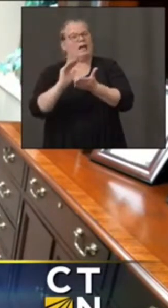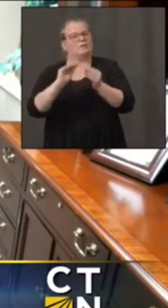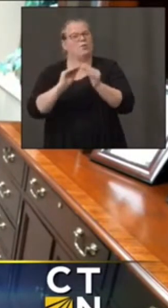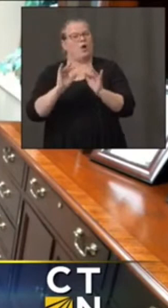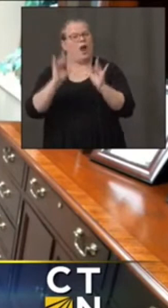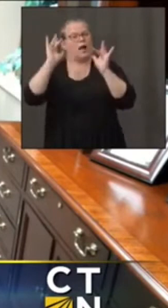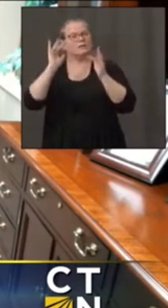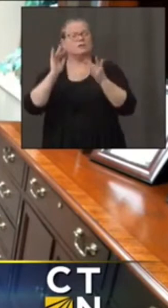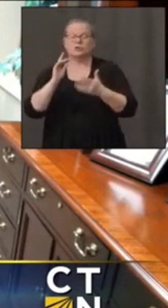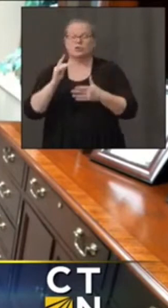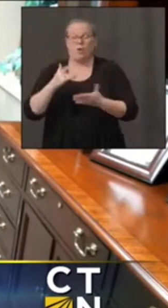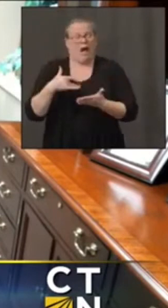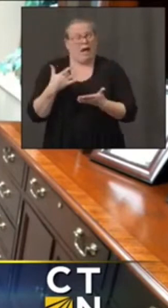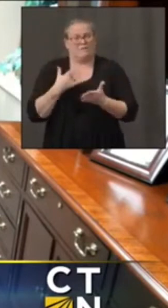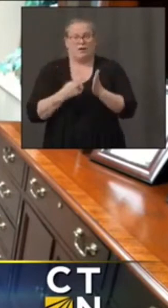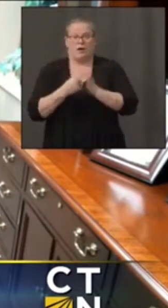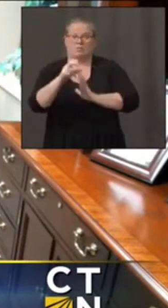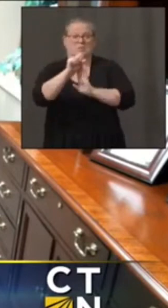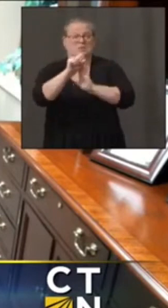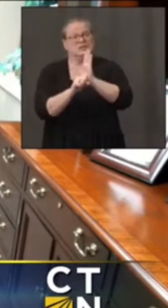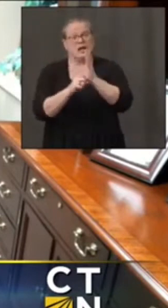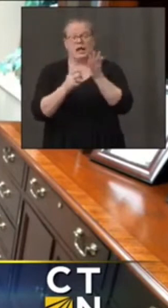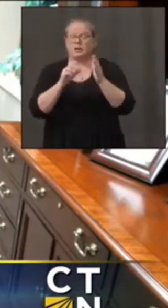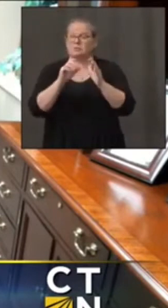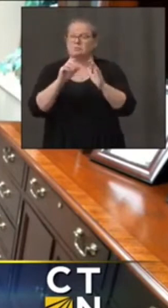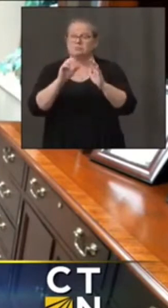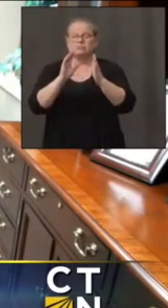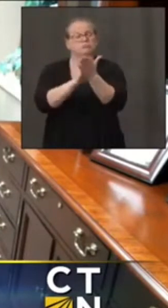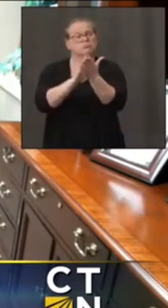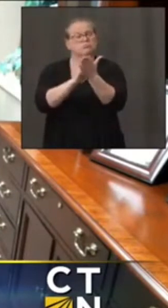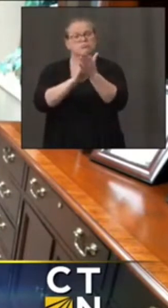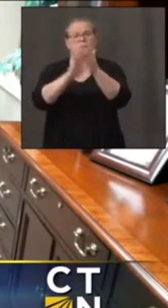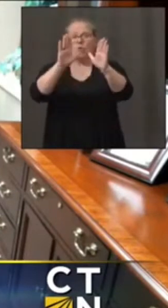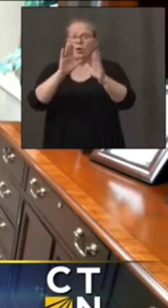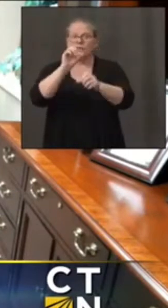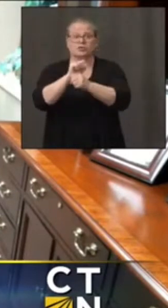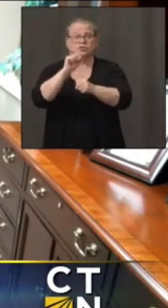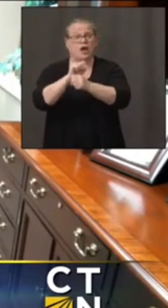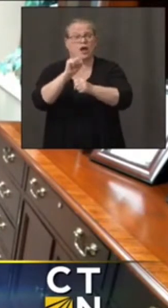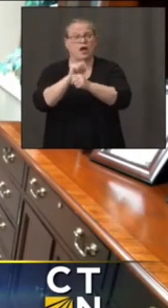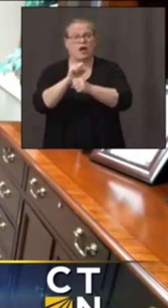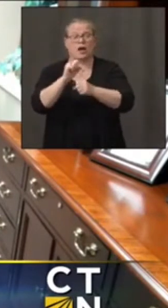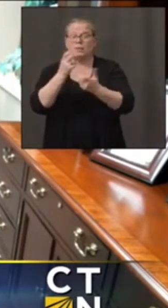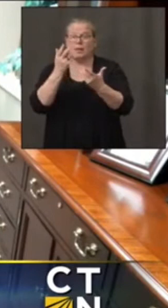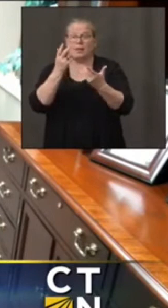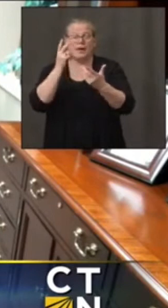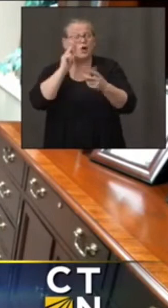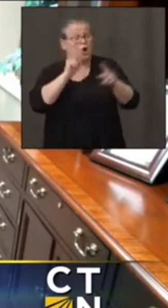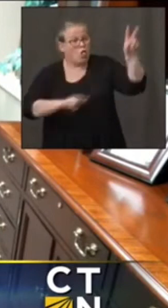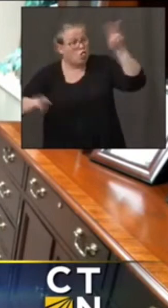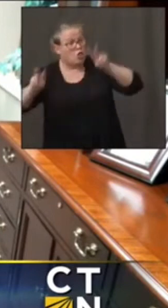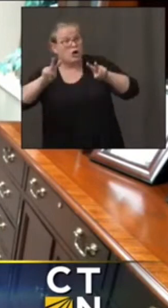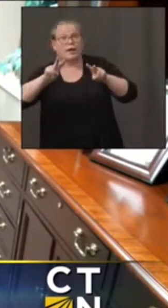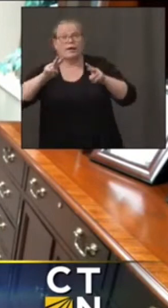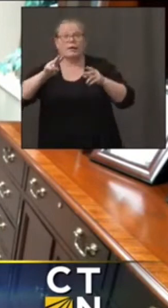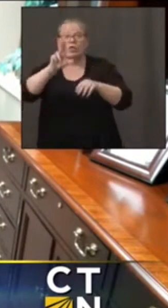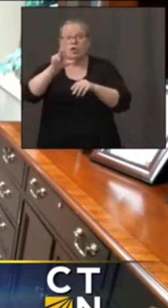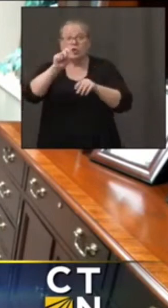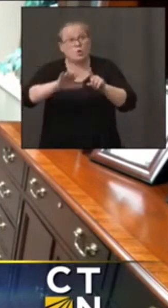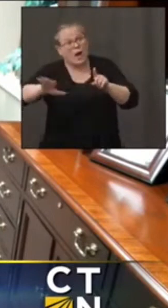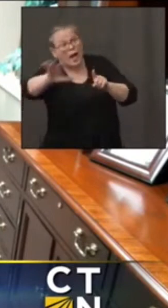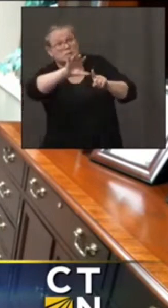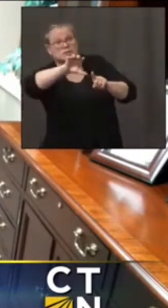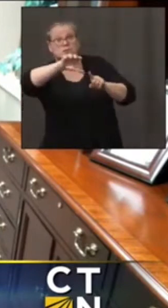doing a fine job in looking out across the country, and for that matter, the world, to see what others are doing